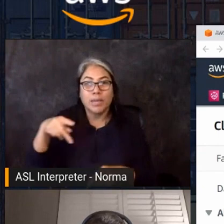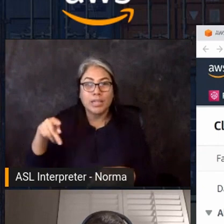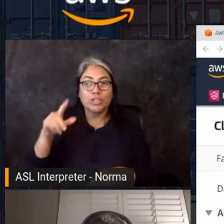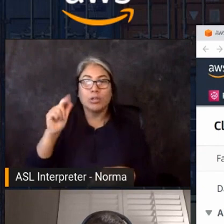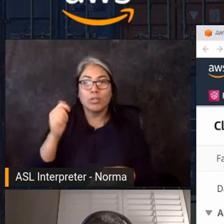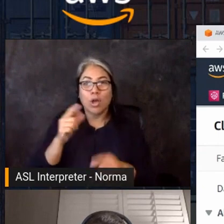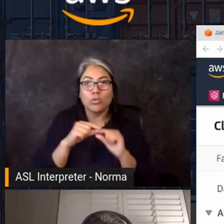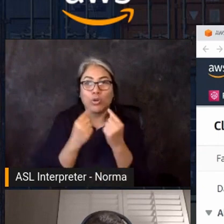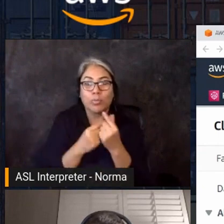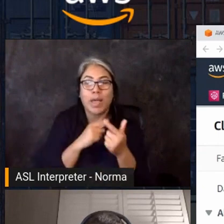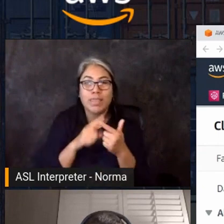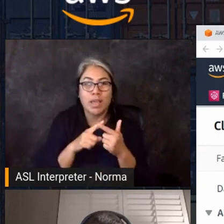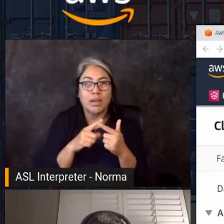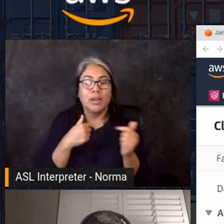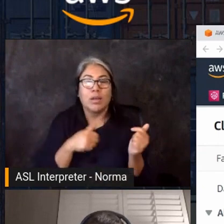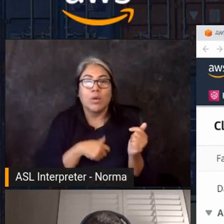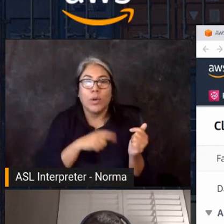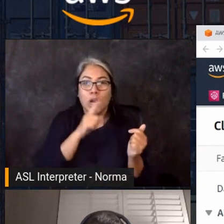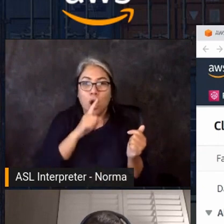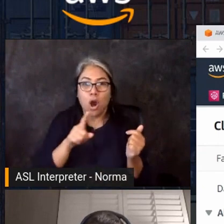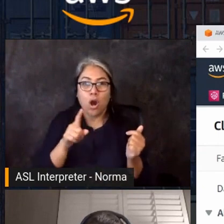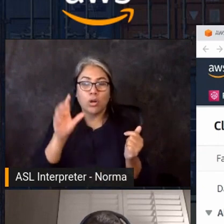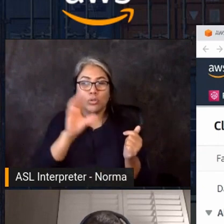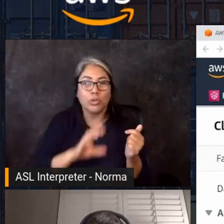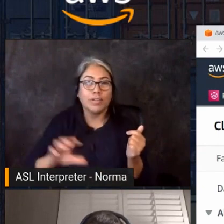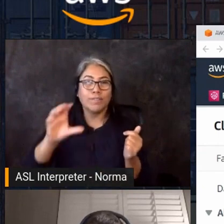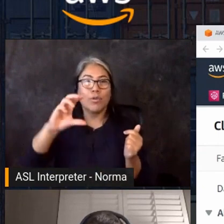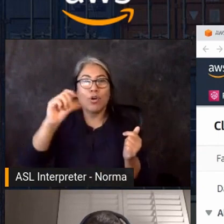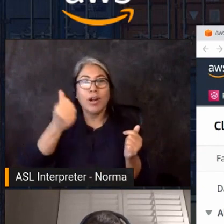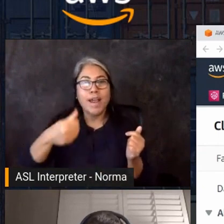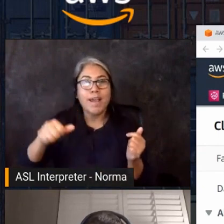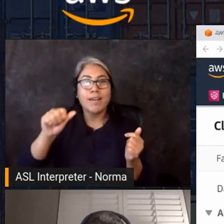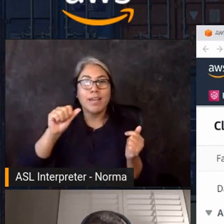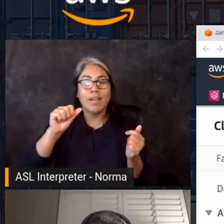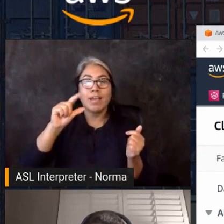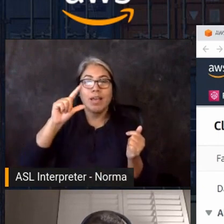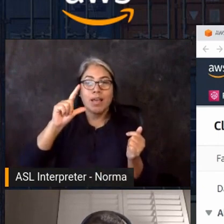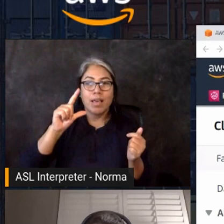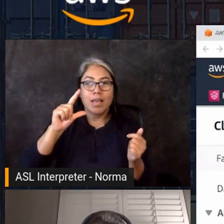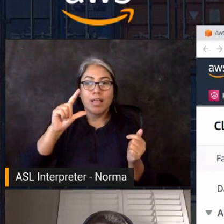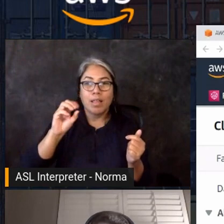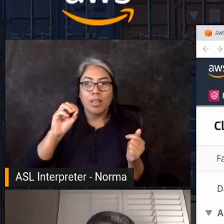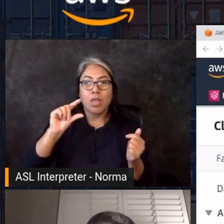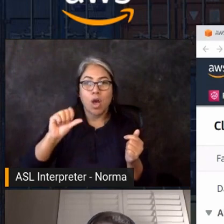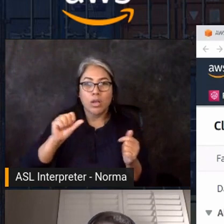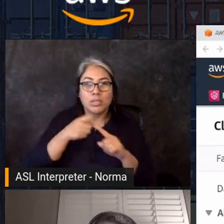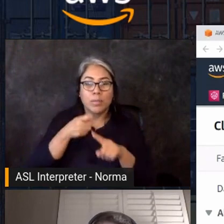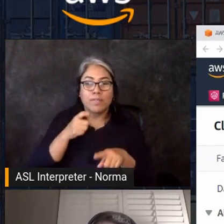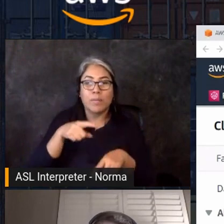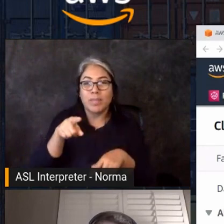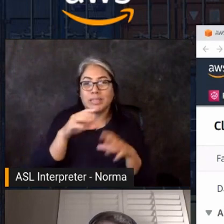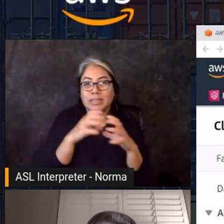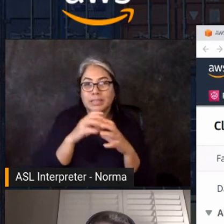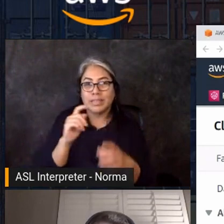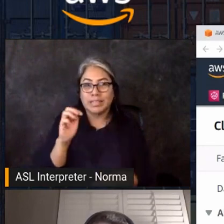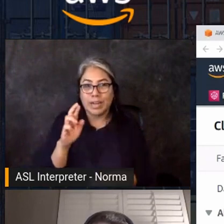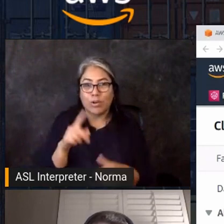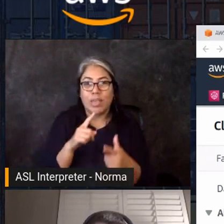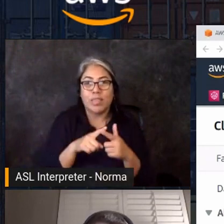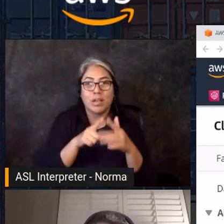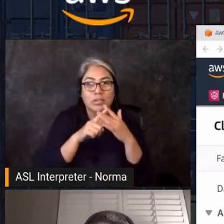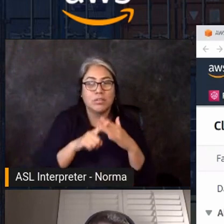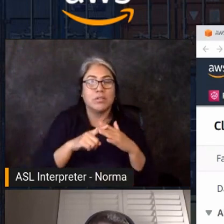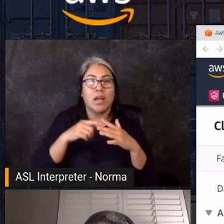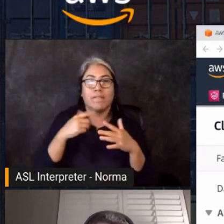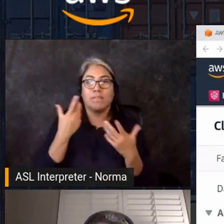and then we are looking for any logs coming from this container. And then we can dive directly in to